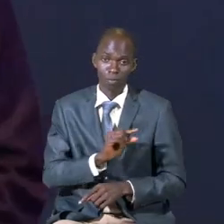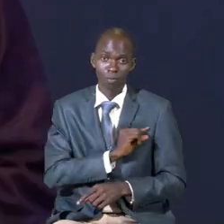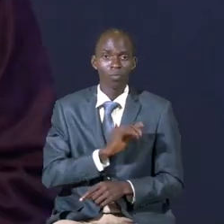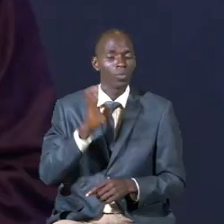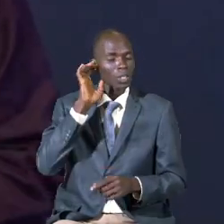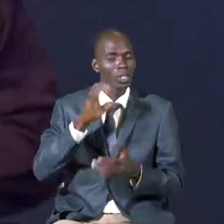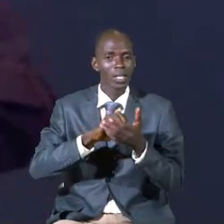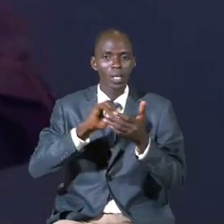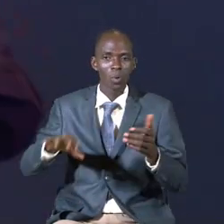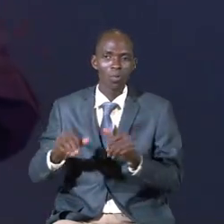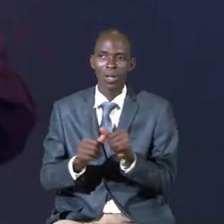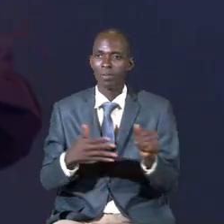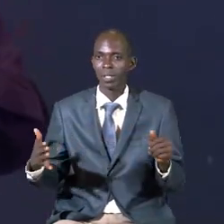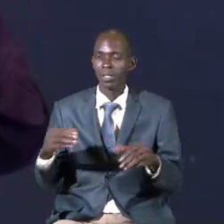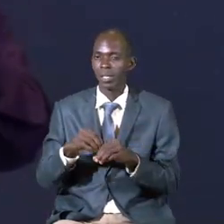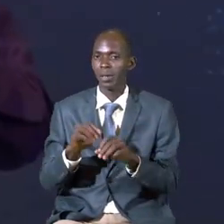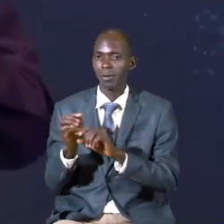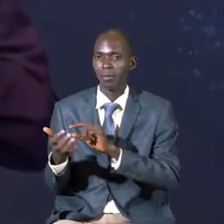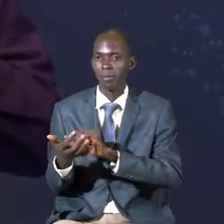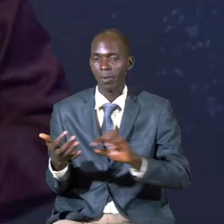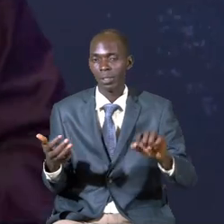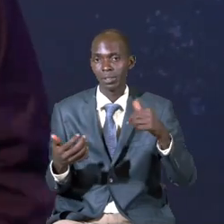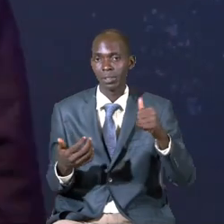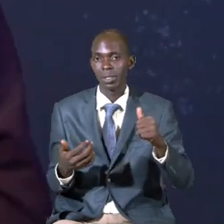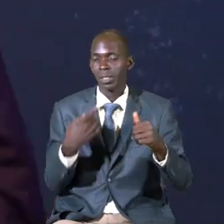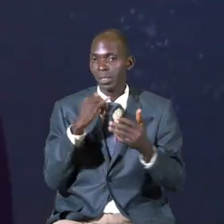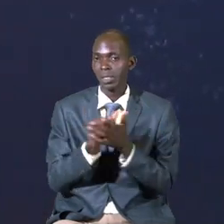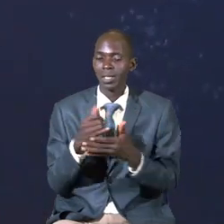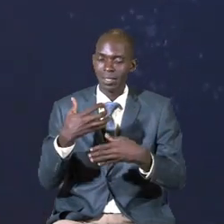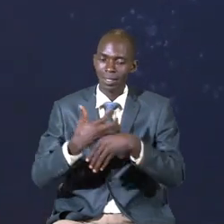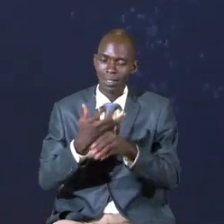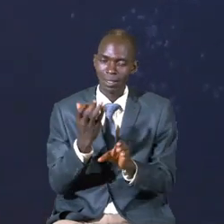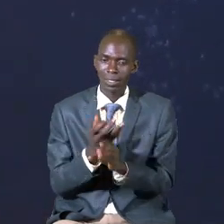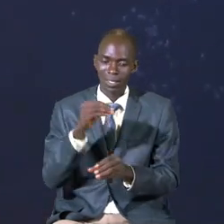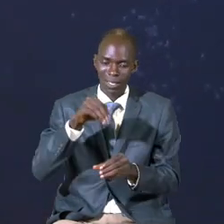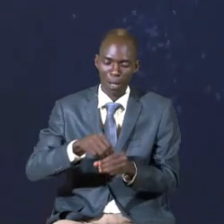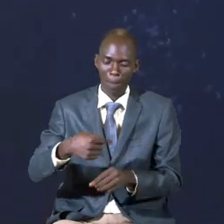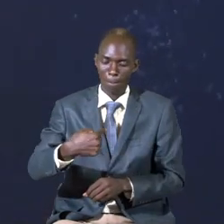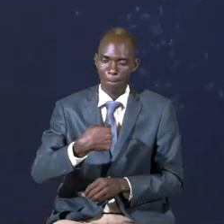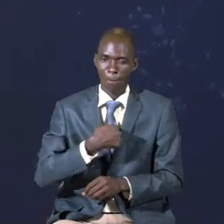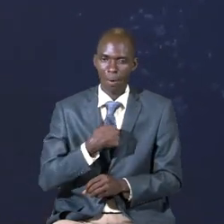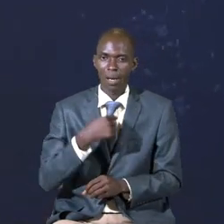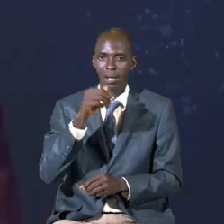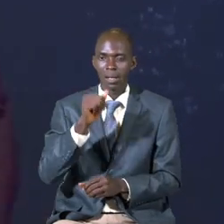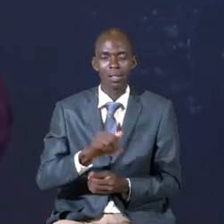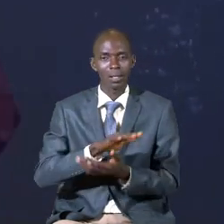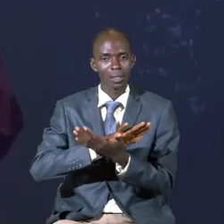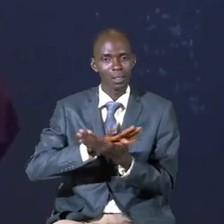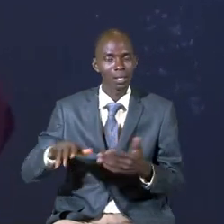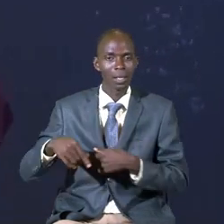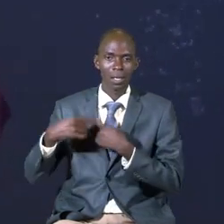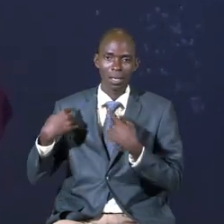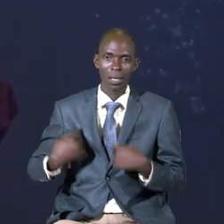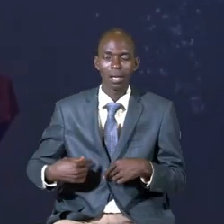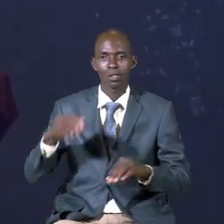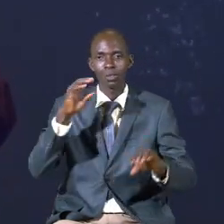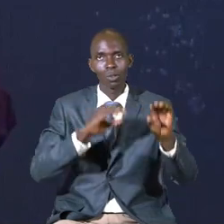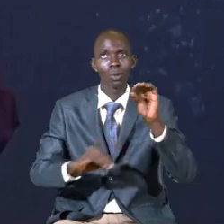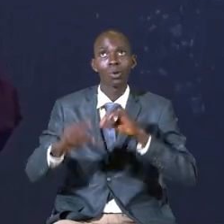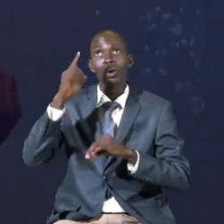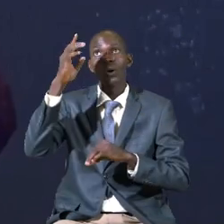investing create in me a clean heart oh god and renew